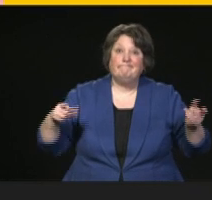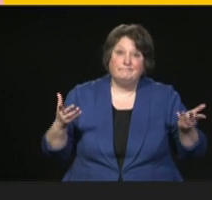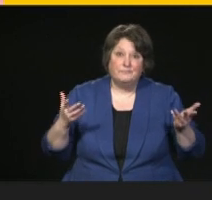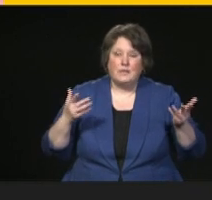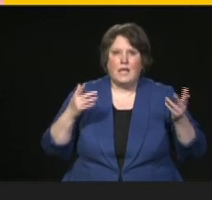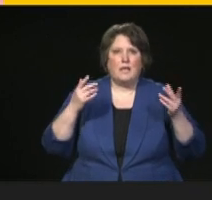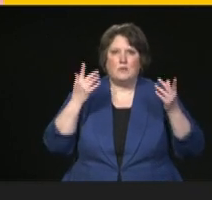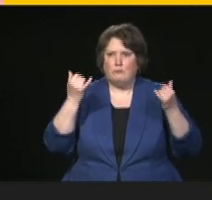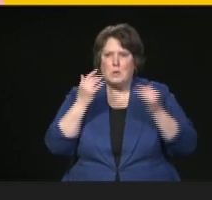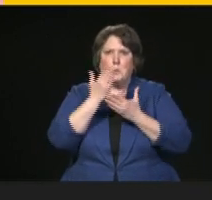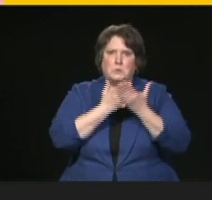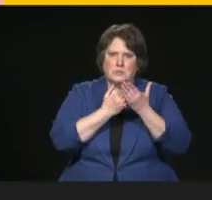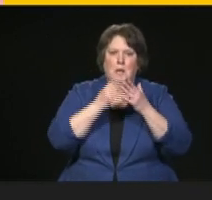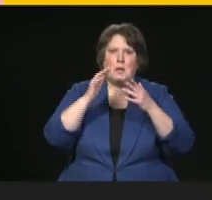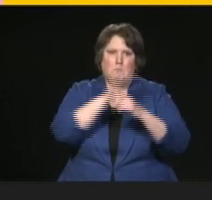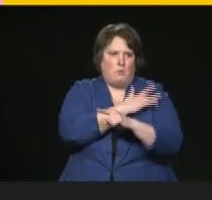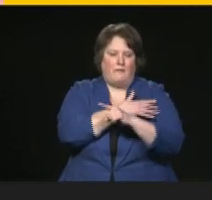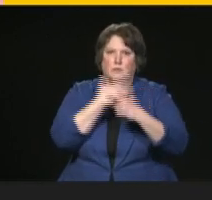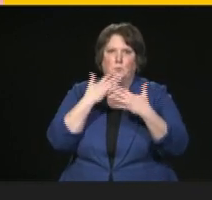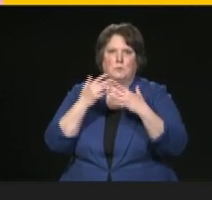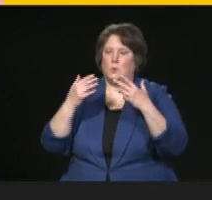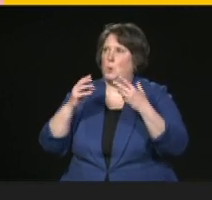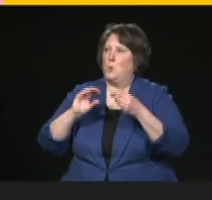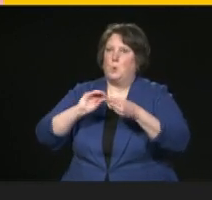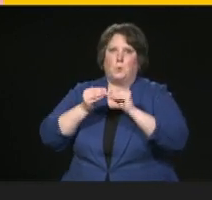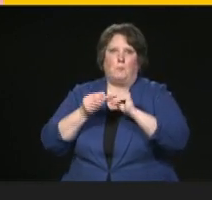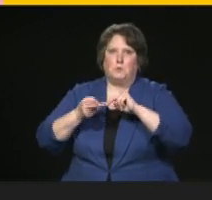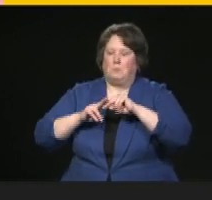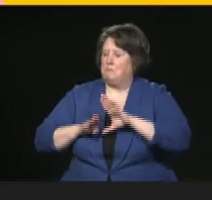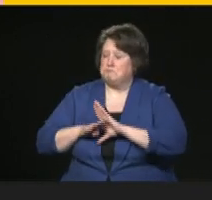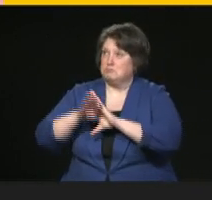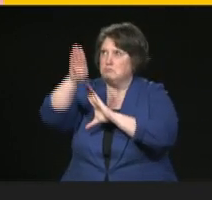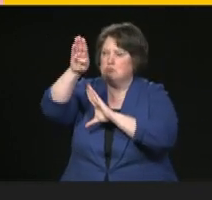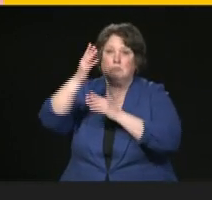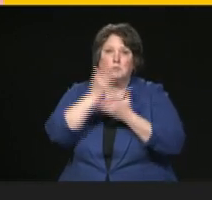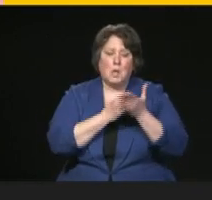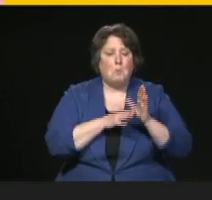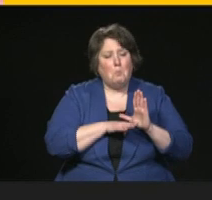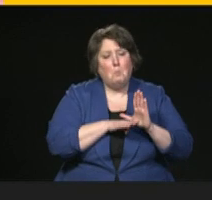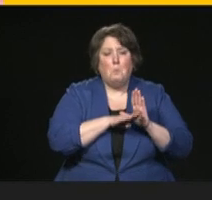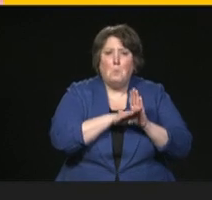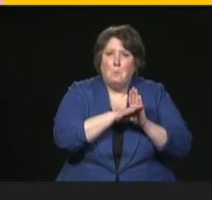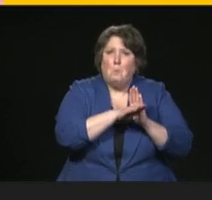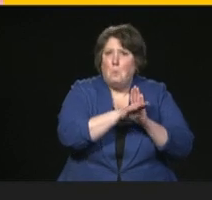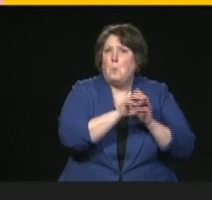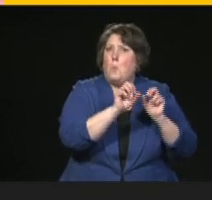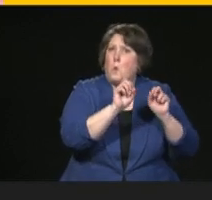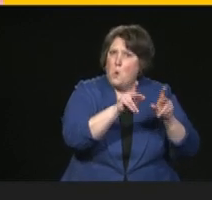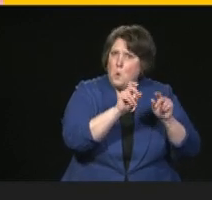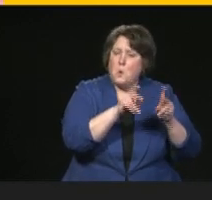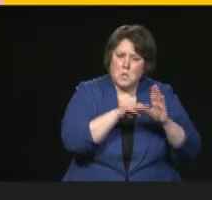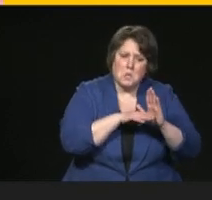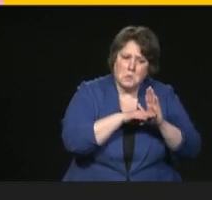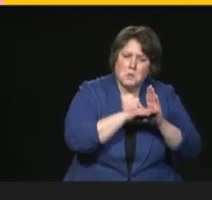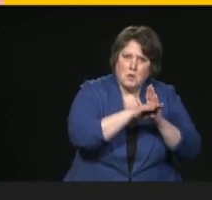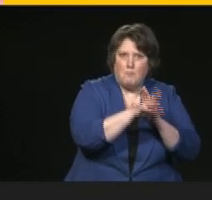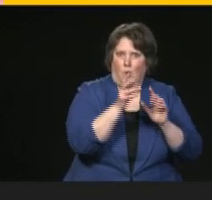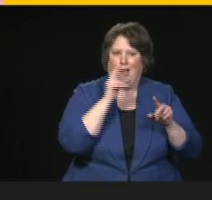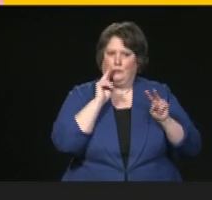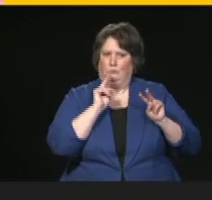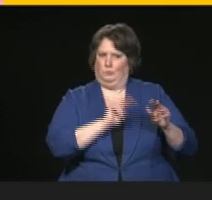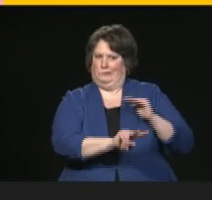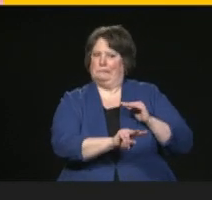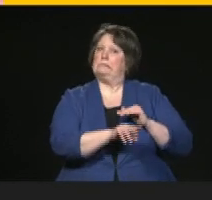hit at the present time, and others are maybe not as far along, but certainly we need to anticipate and plan for that possibility in those provinces as